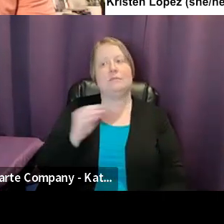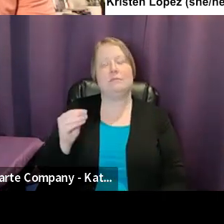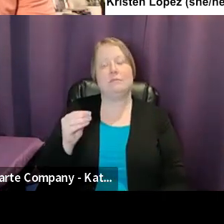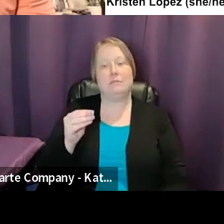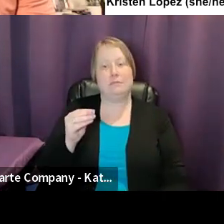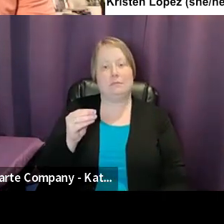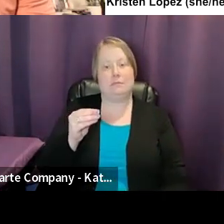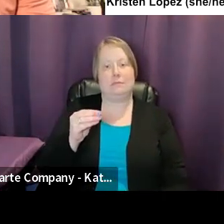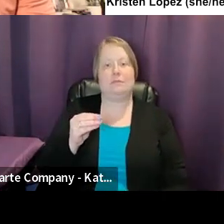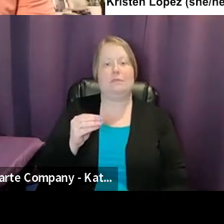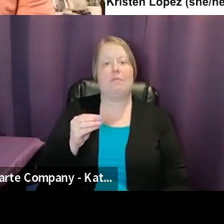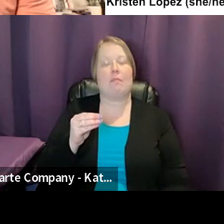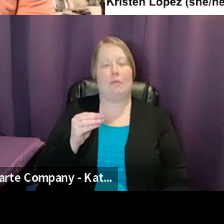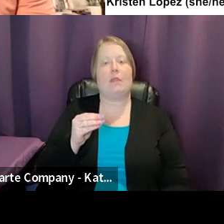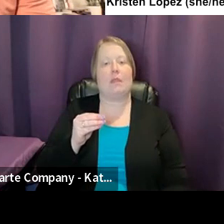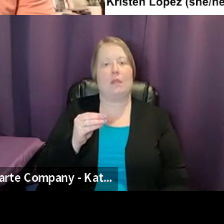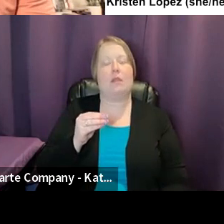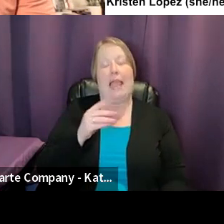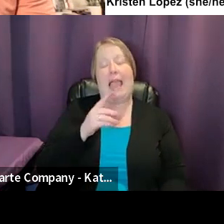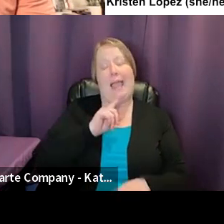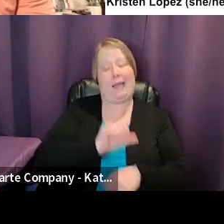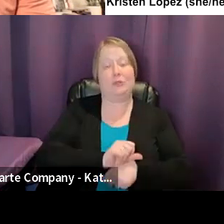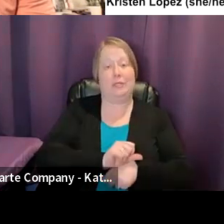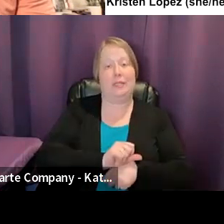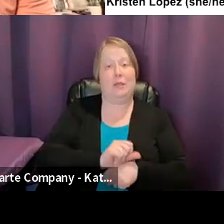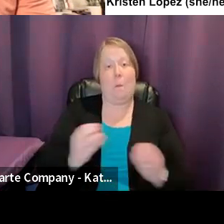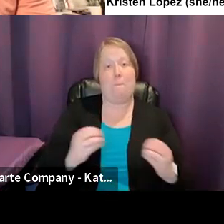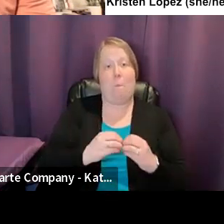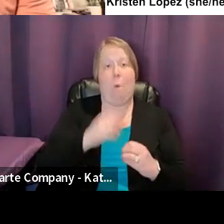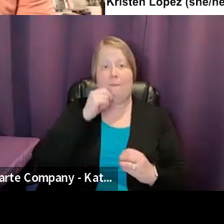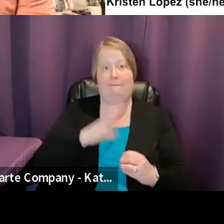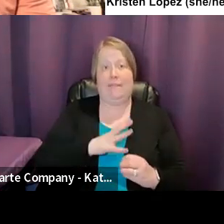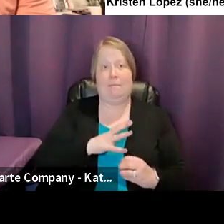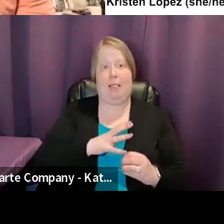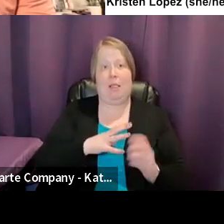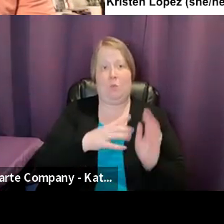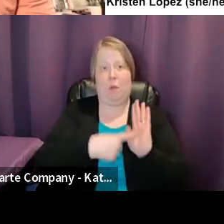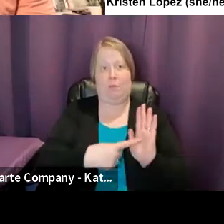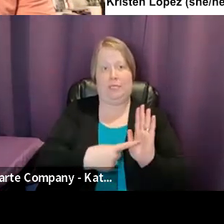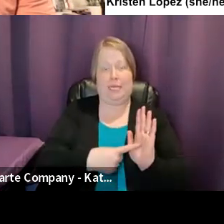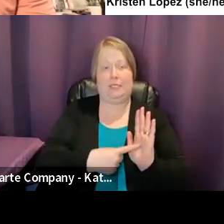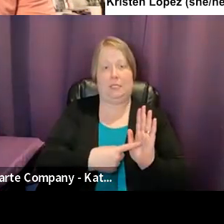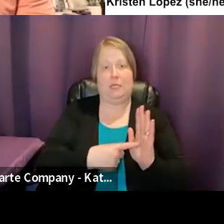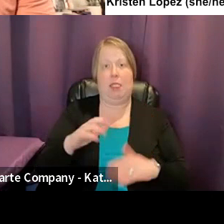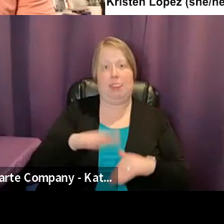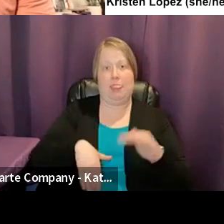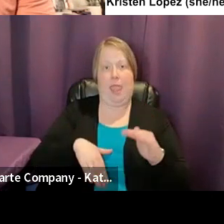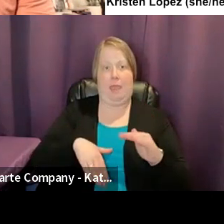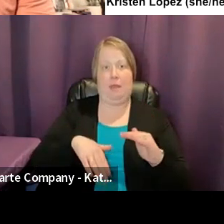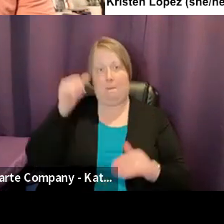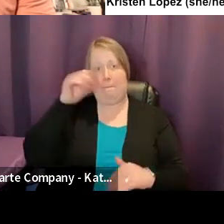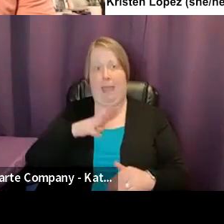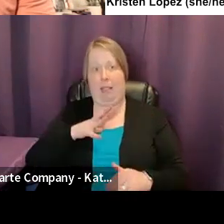The representation, there actually was more female representation than